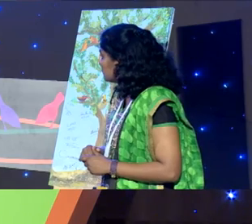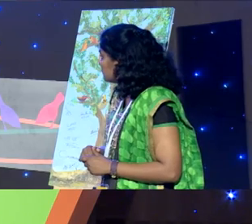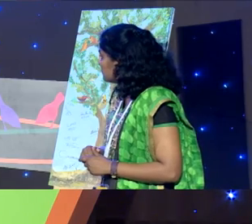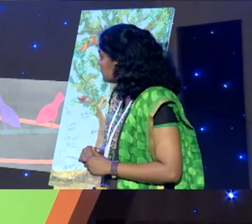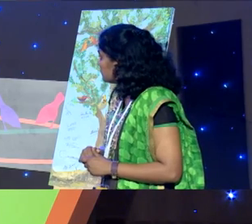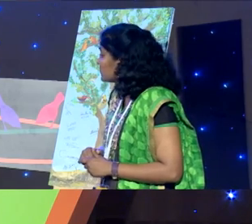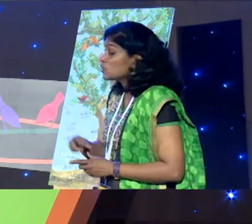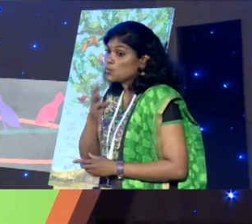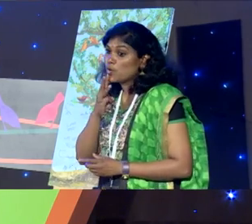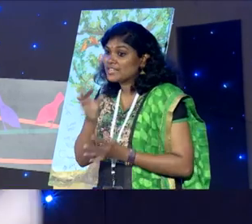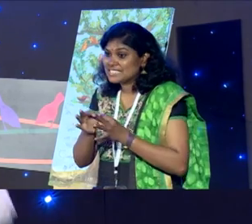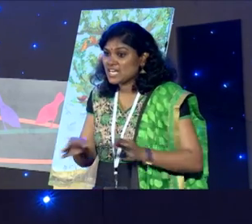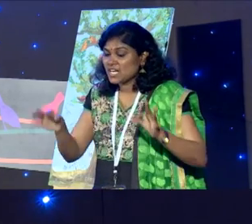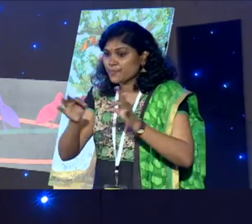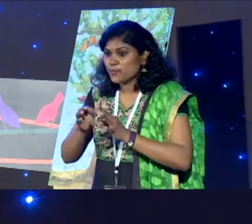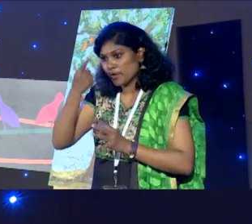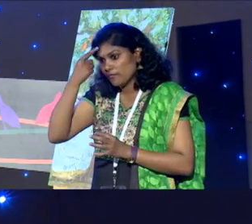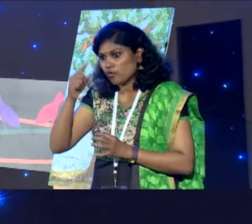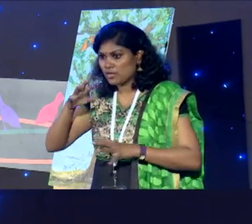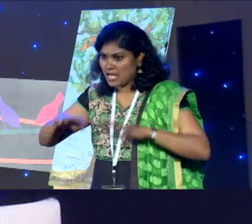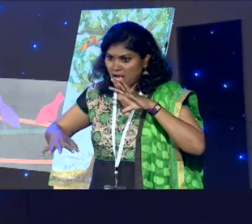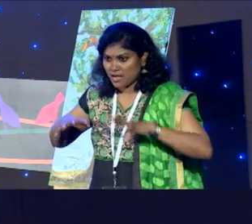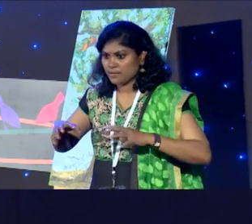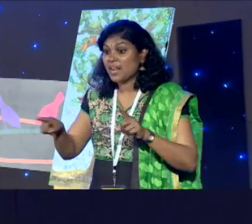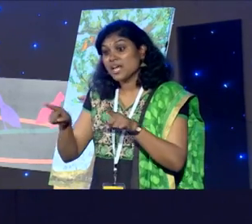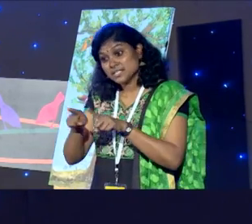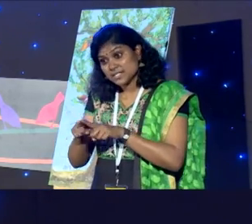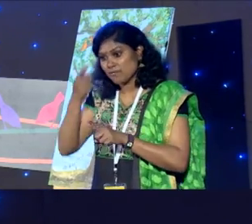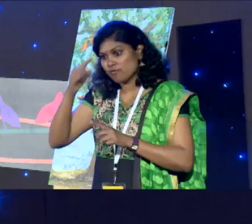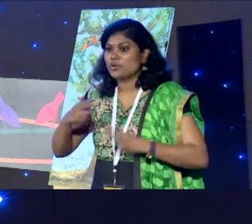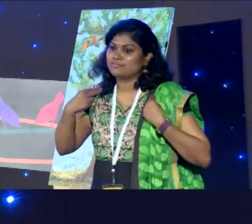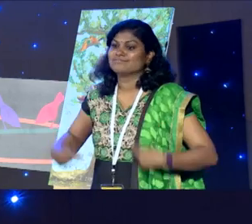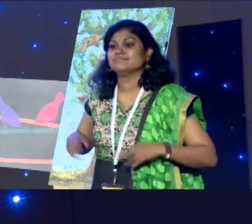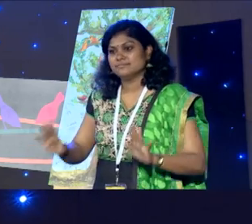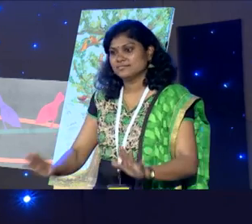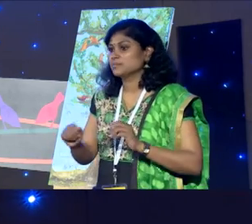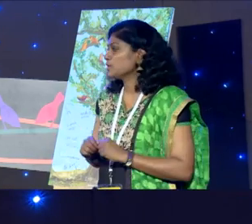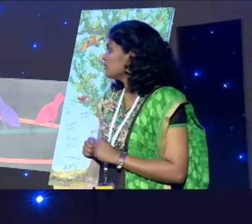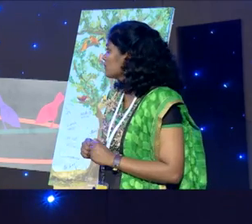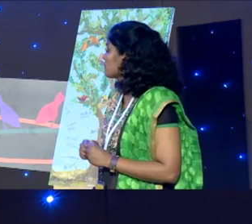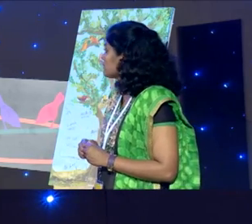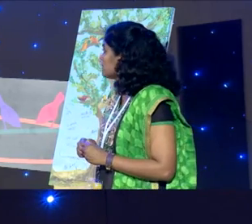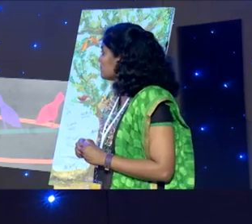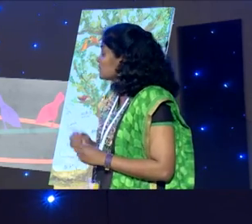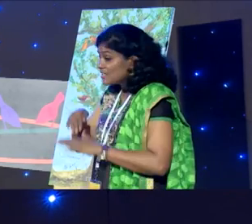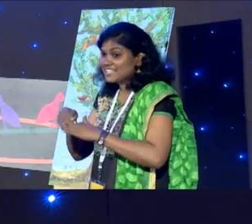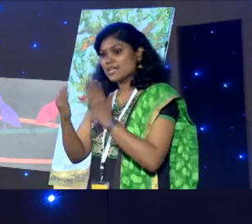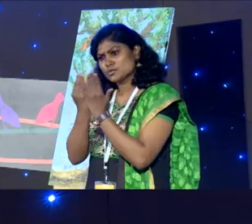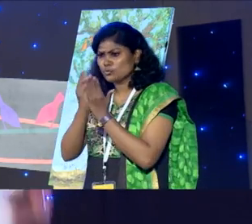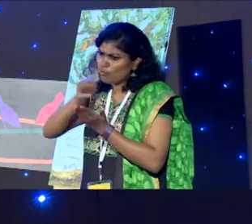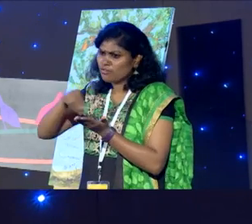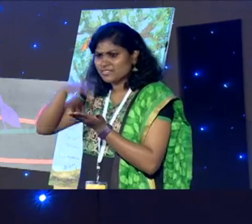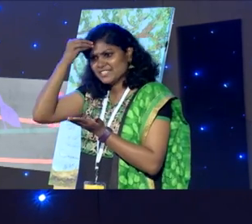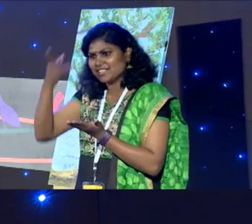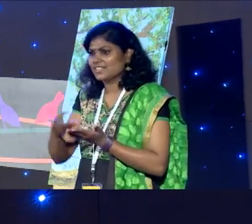well, not only animals. So everything is linked. And that's what we learned in school also. Like, we learned in school that when